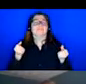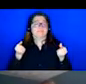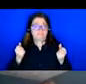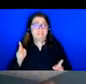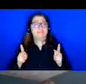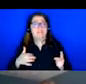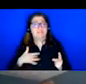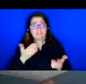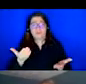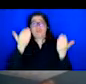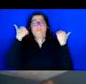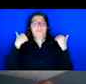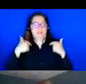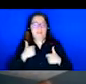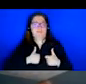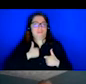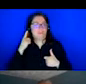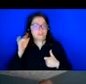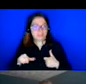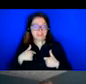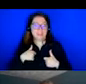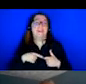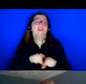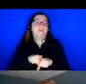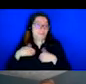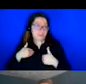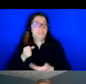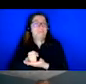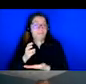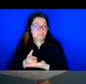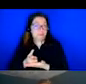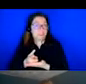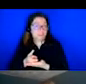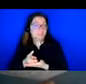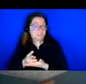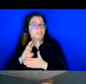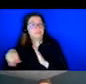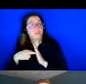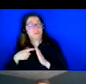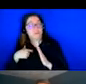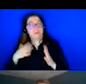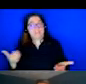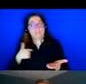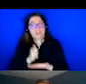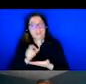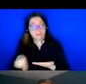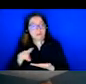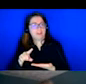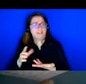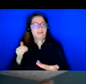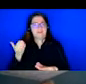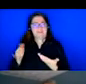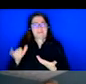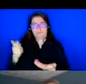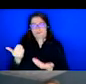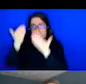So I'm sorry to hear that. I also have a social work hat, so I'm here to help you navigate that, maybe kind of channel some of that overwhelmness into